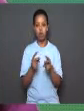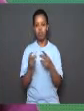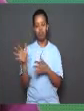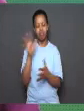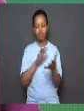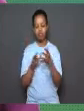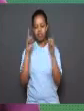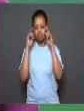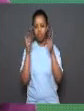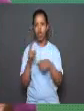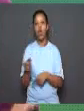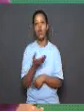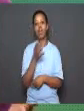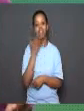confusing.